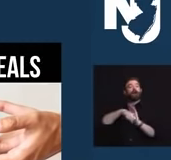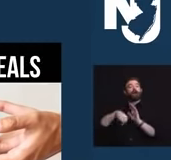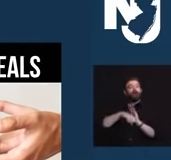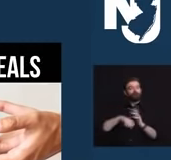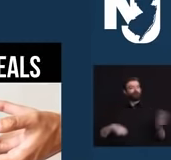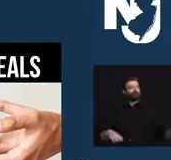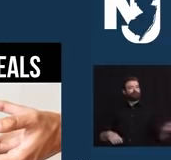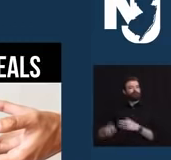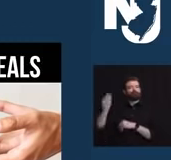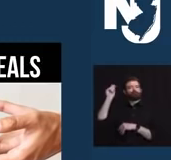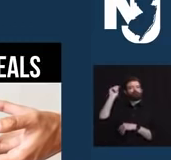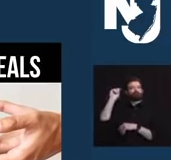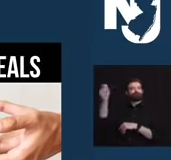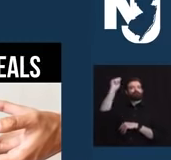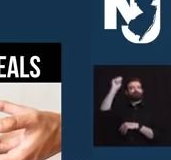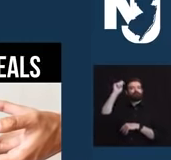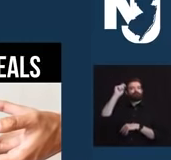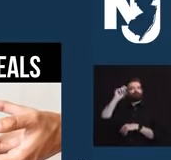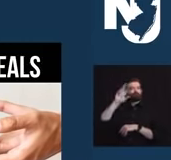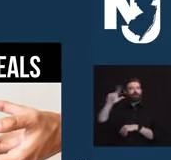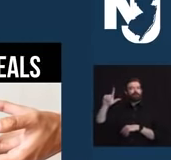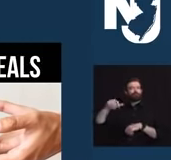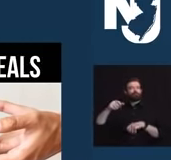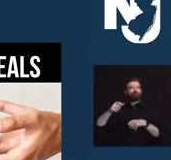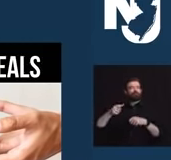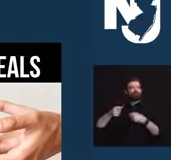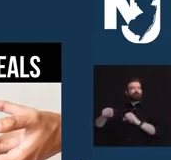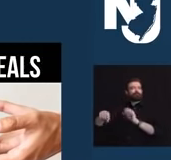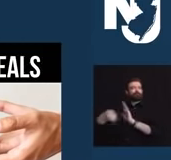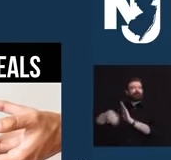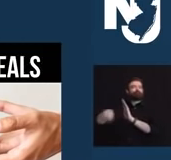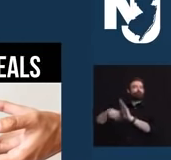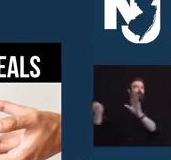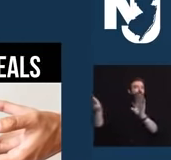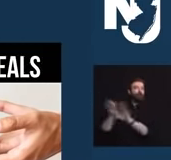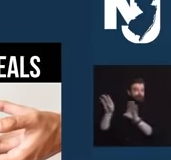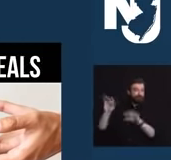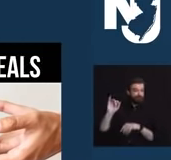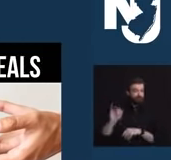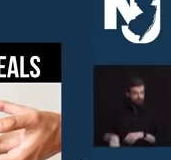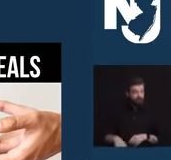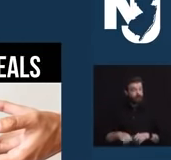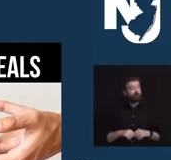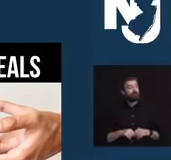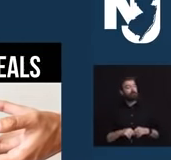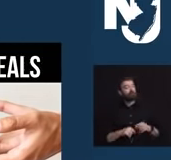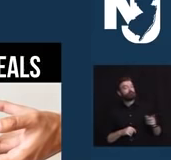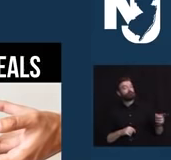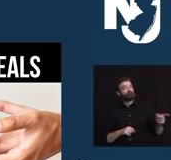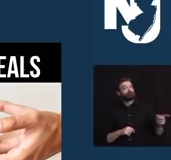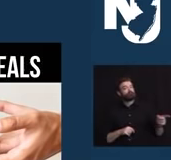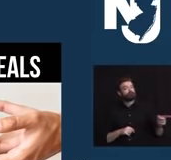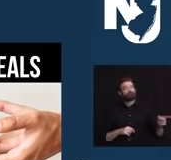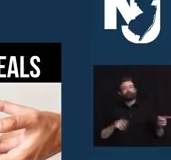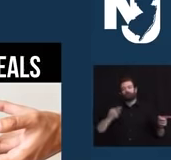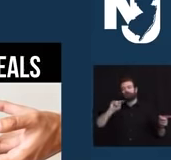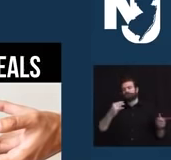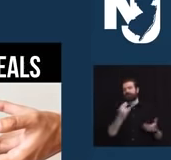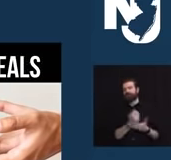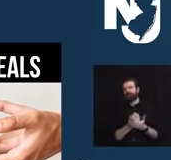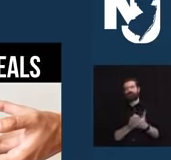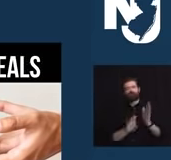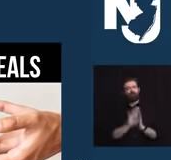a grant of $1 million through the New Jersey Economic Development Authority's Sustain and Serve NJ